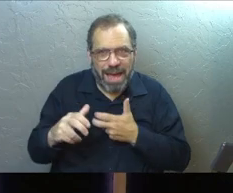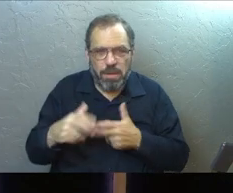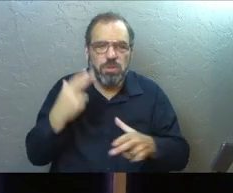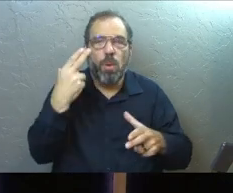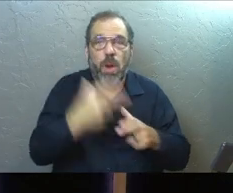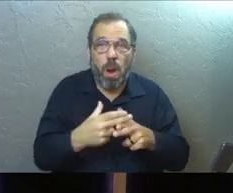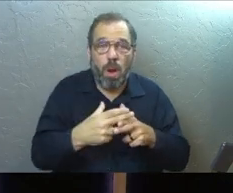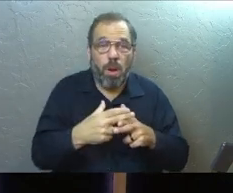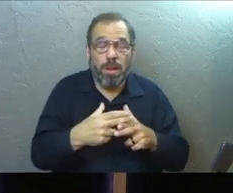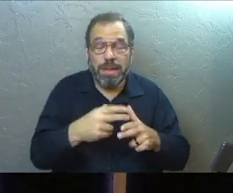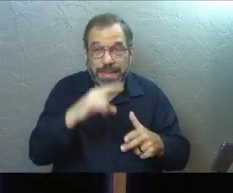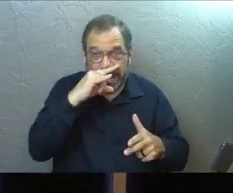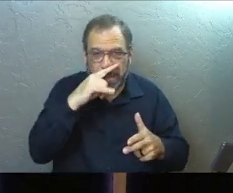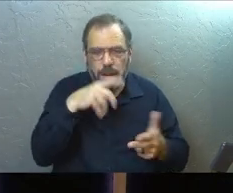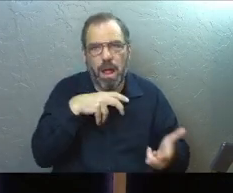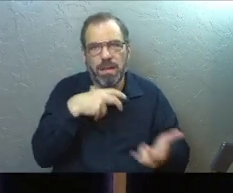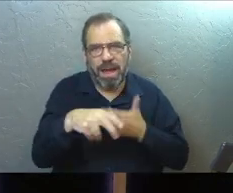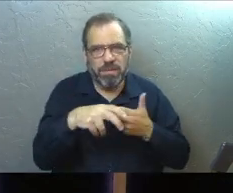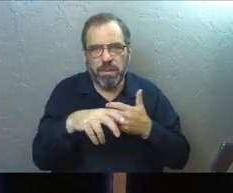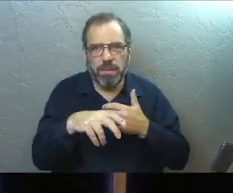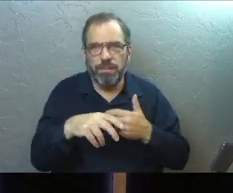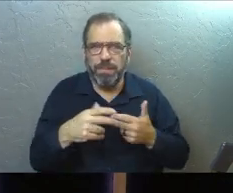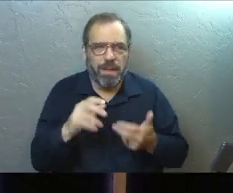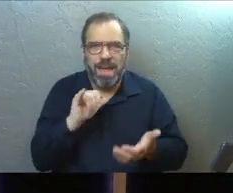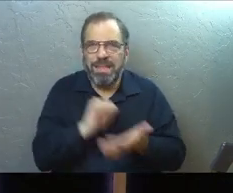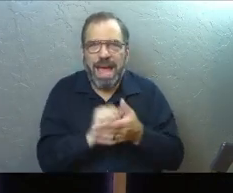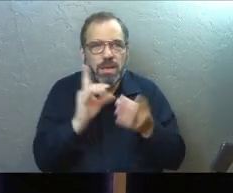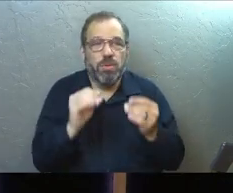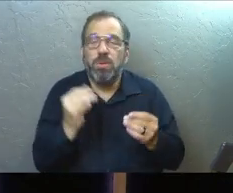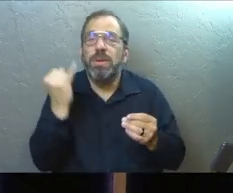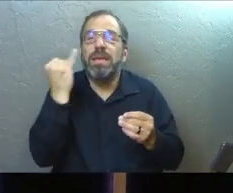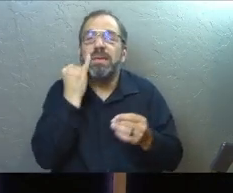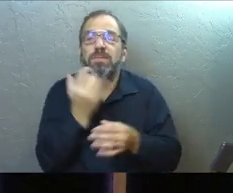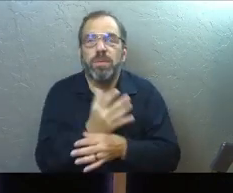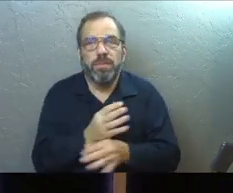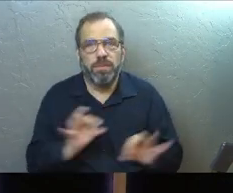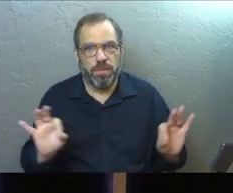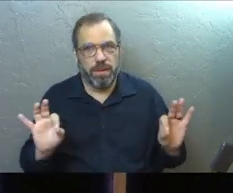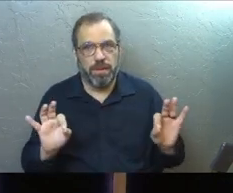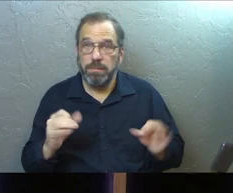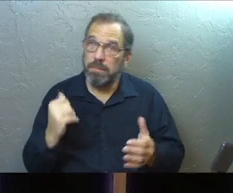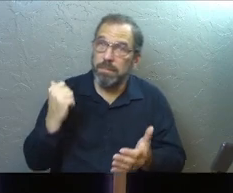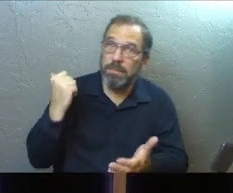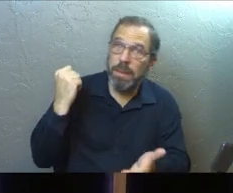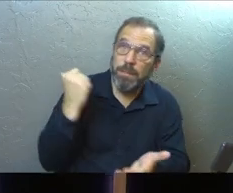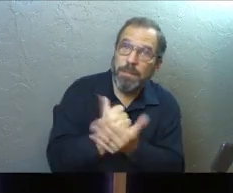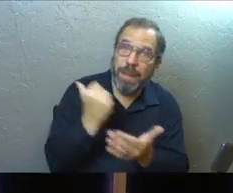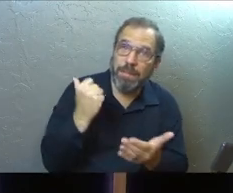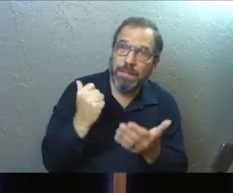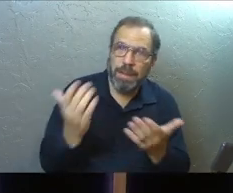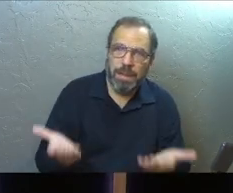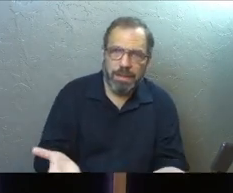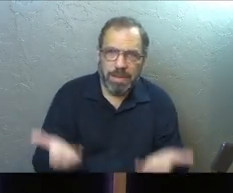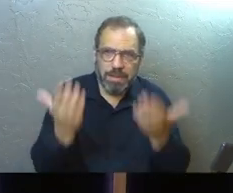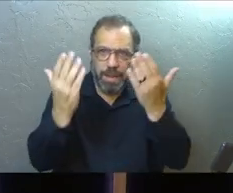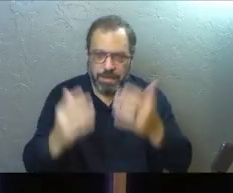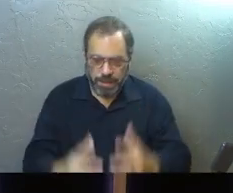Name the child laughter. You only do that if you're free. Amen? Would you guys